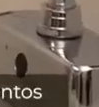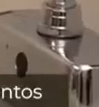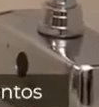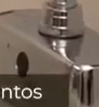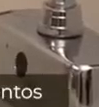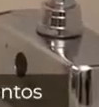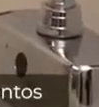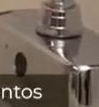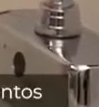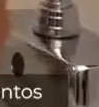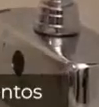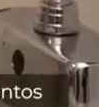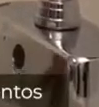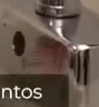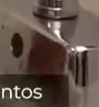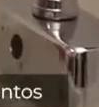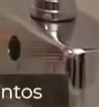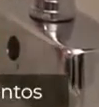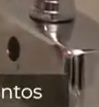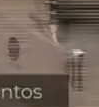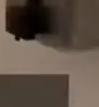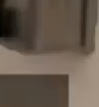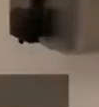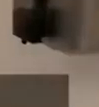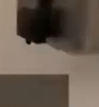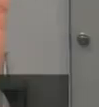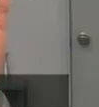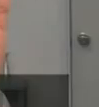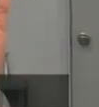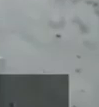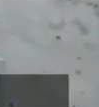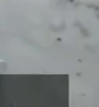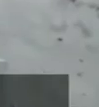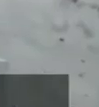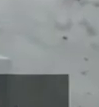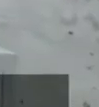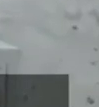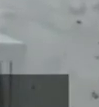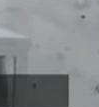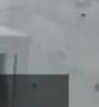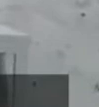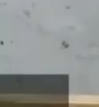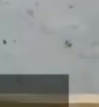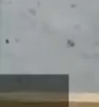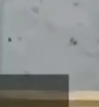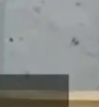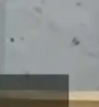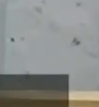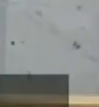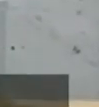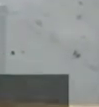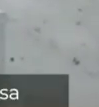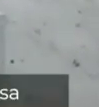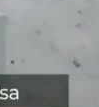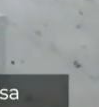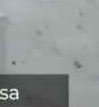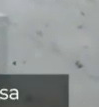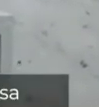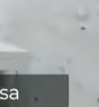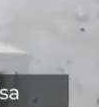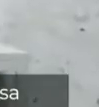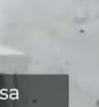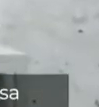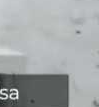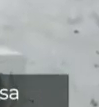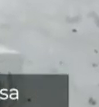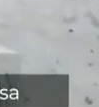you must wash your hands thoroughly before doing so and during the 5 essential parts of the